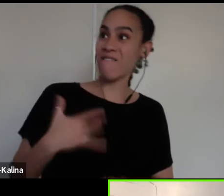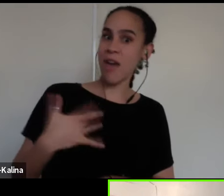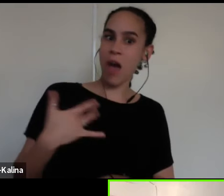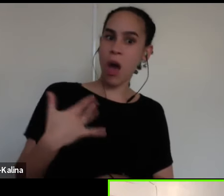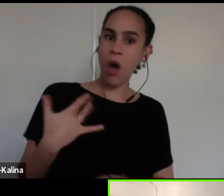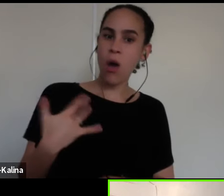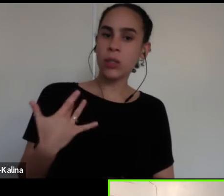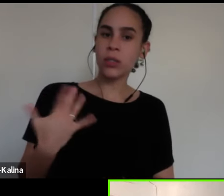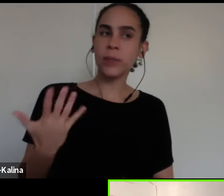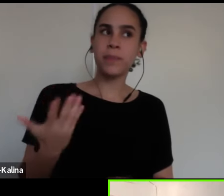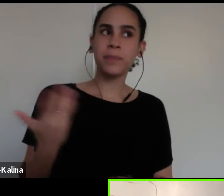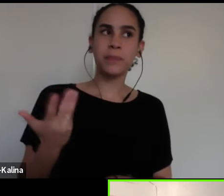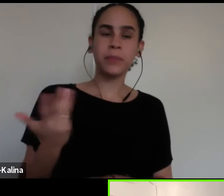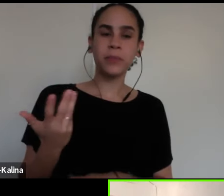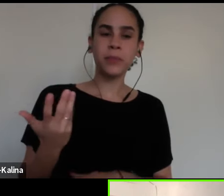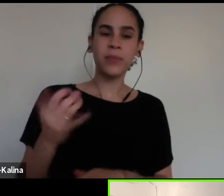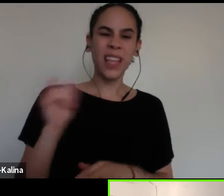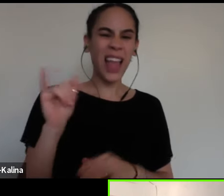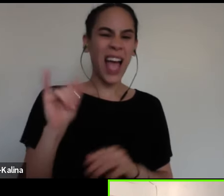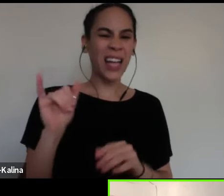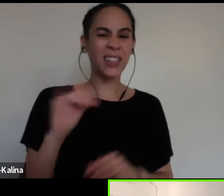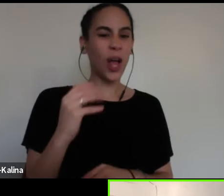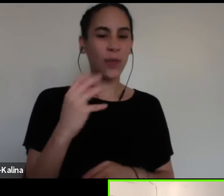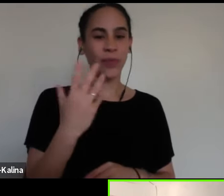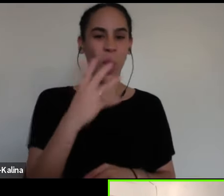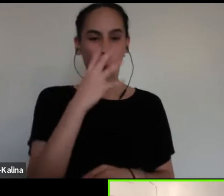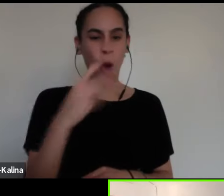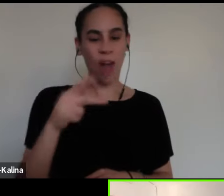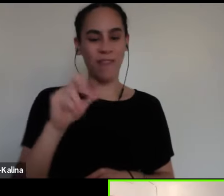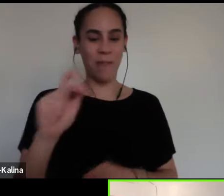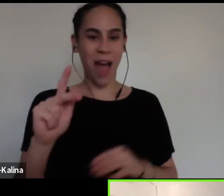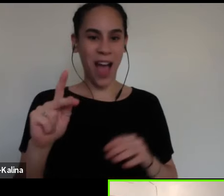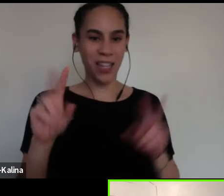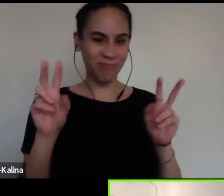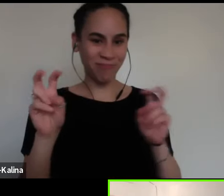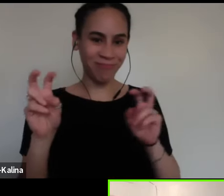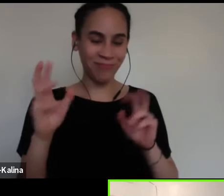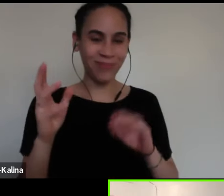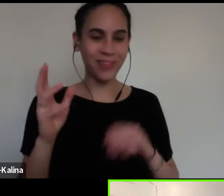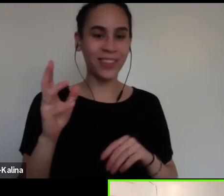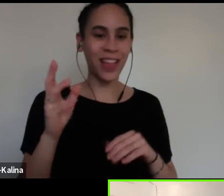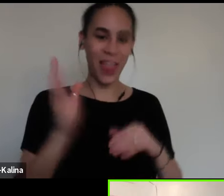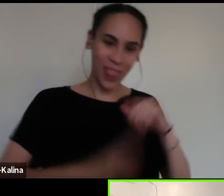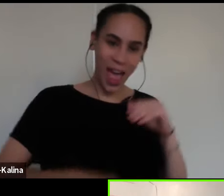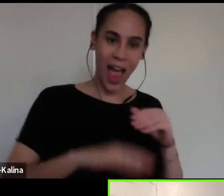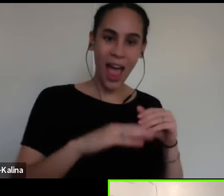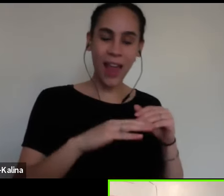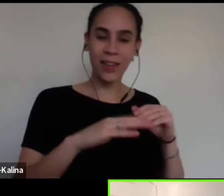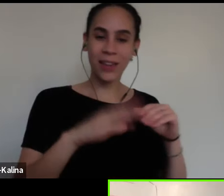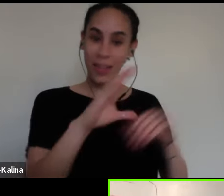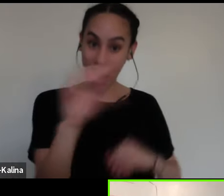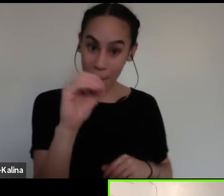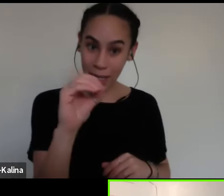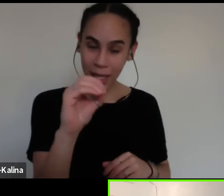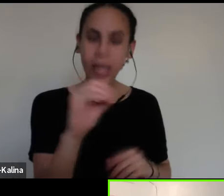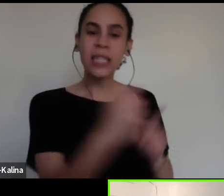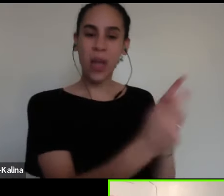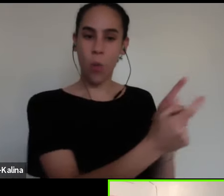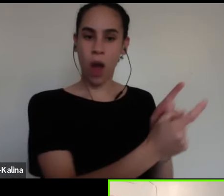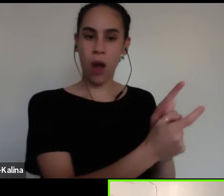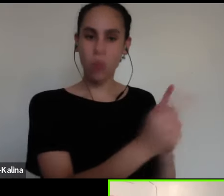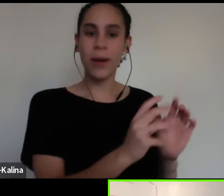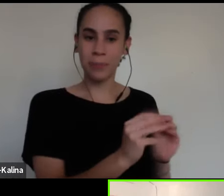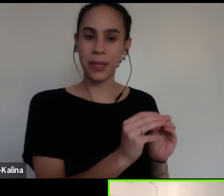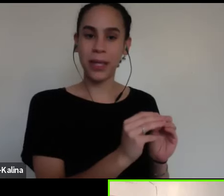more like a wolf pack than a company is those one-on-ones. And we are unfailing